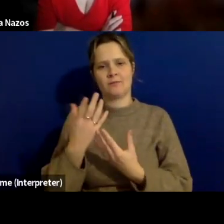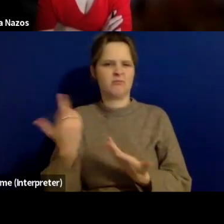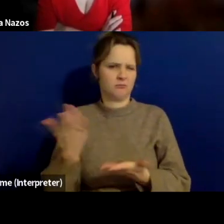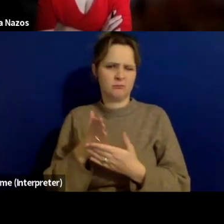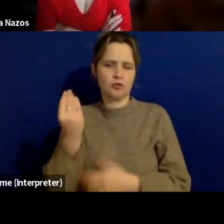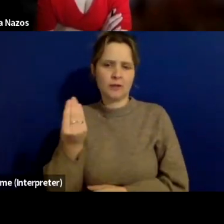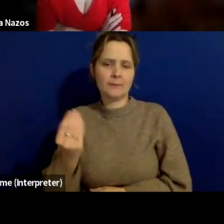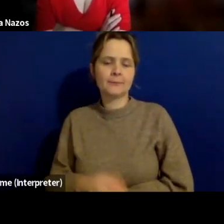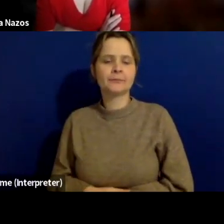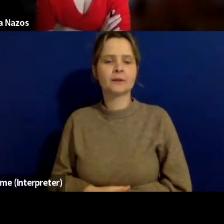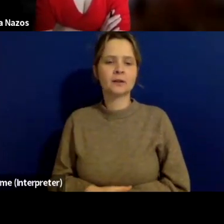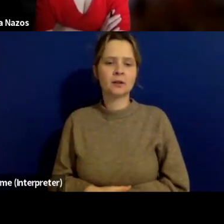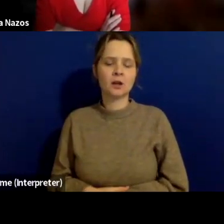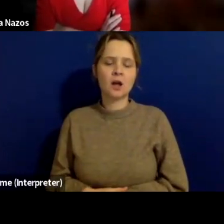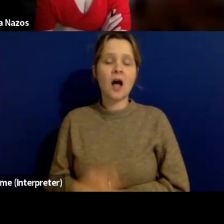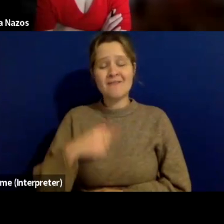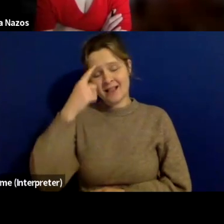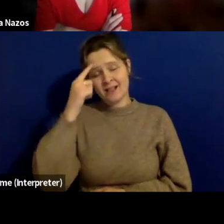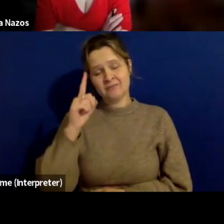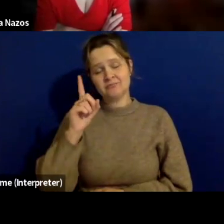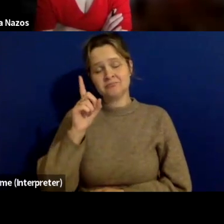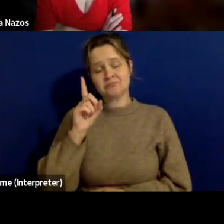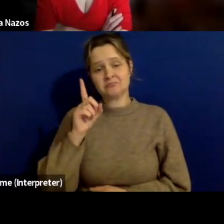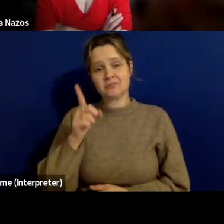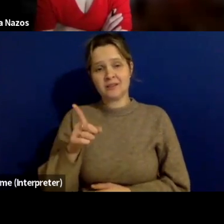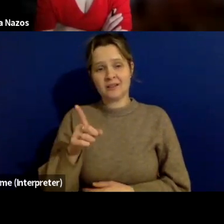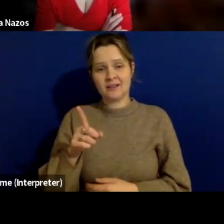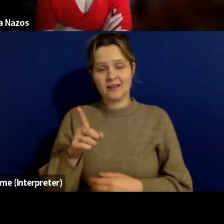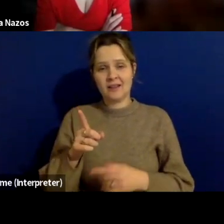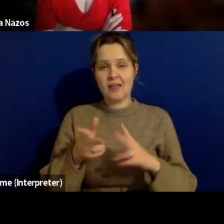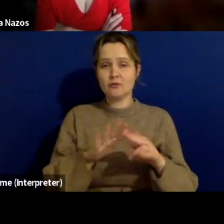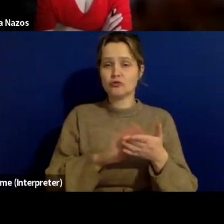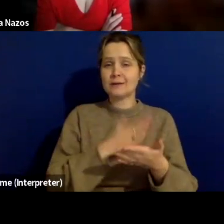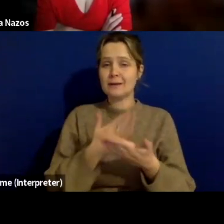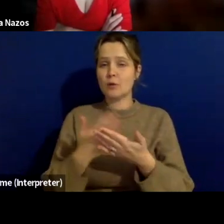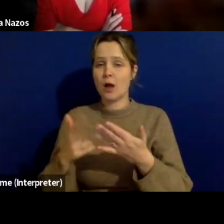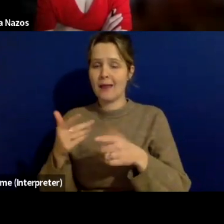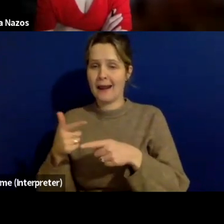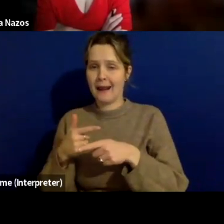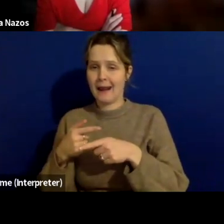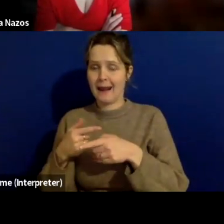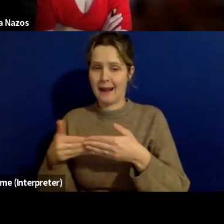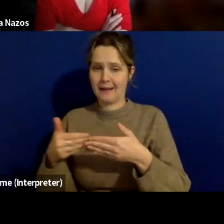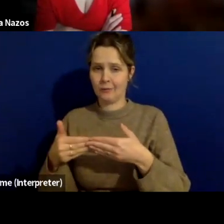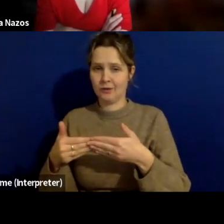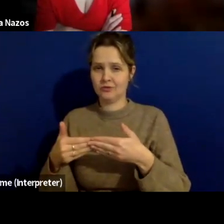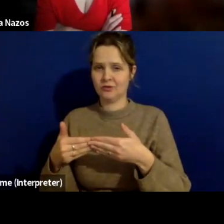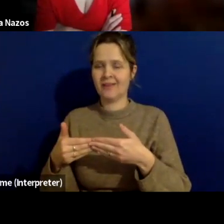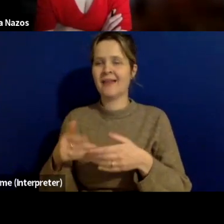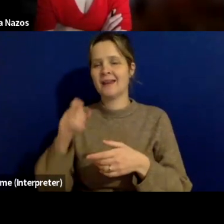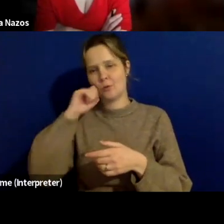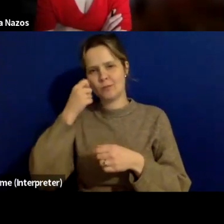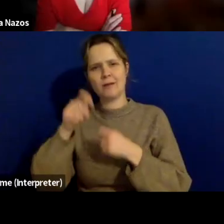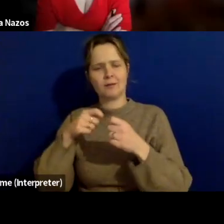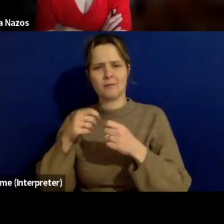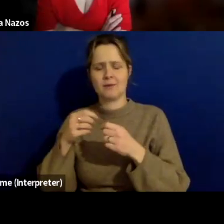poet. I think she's, if she would write in another language at her time, she would be one of the best